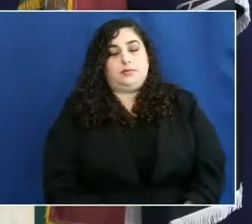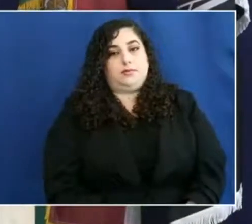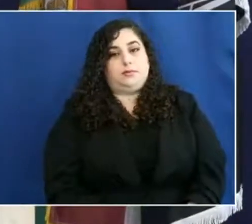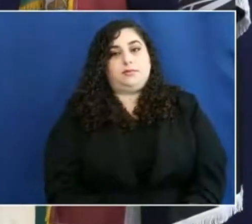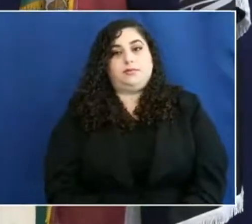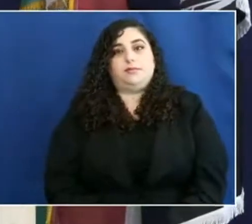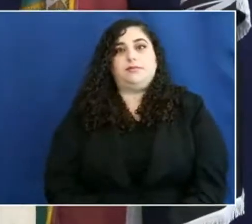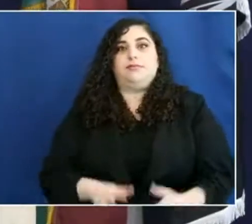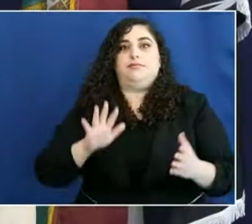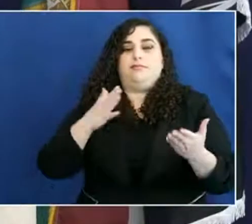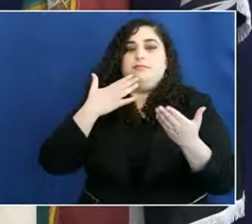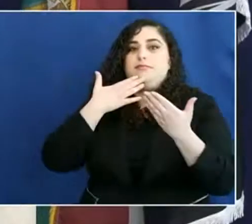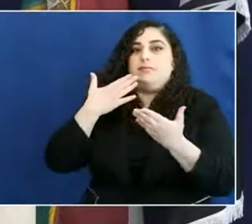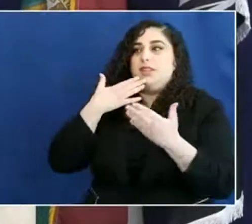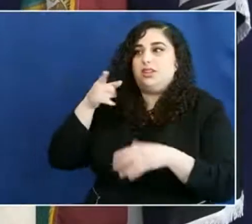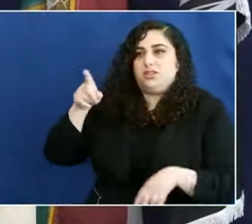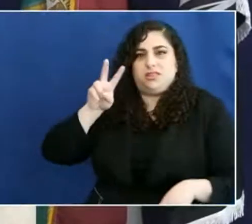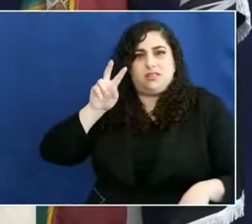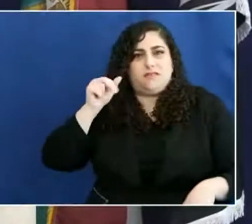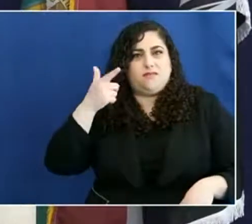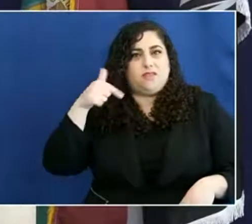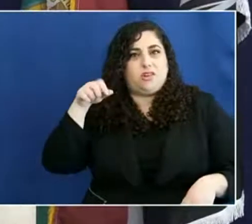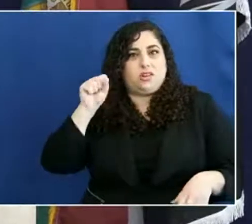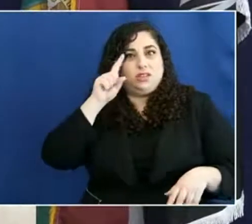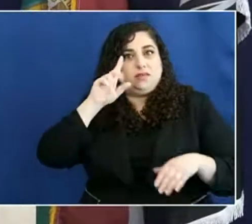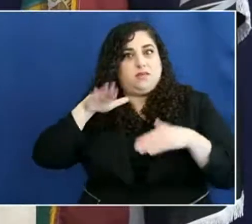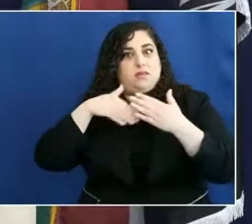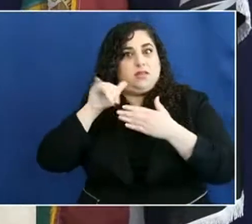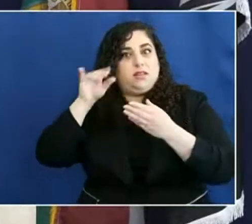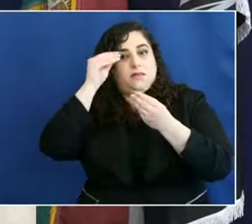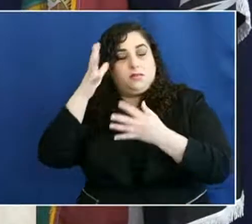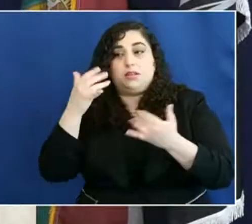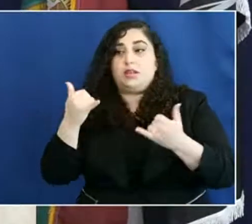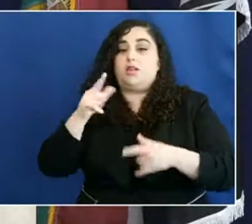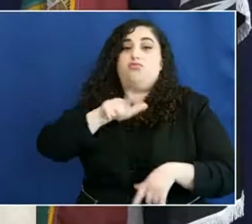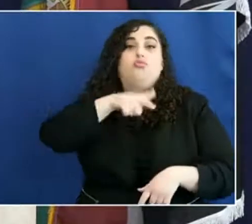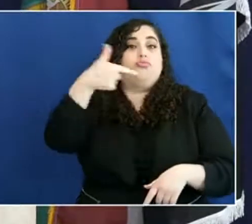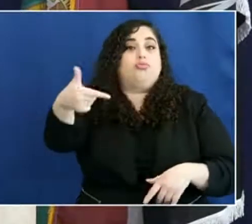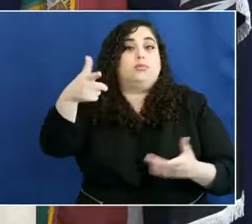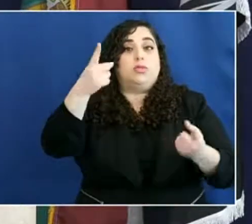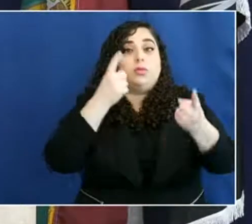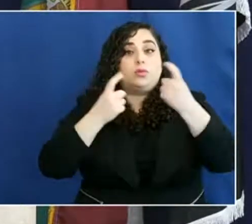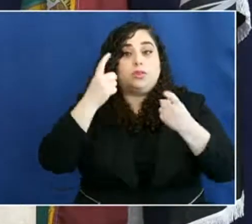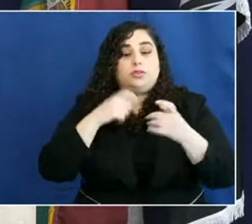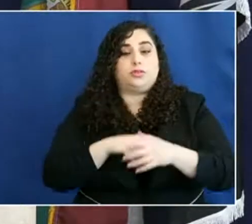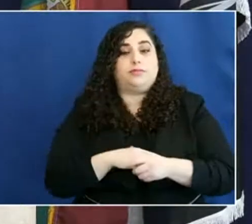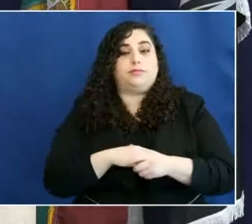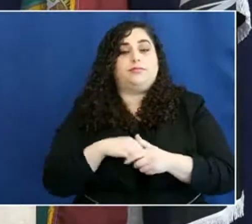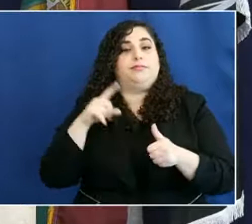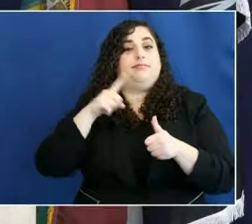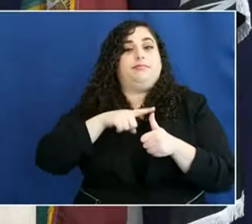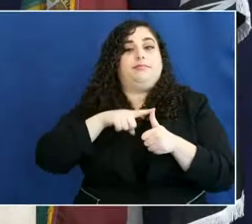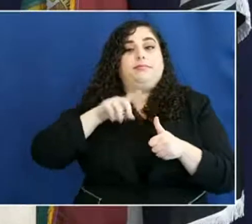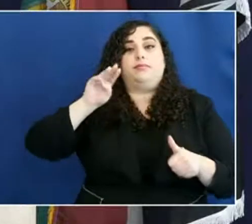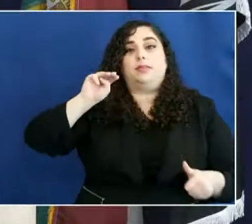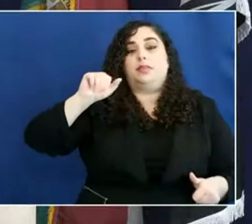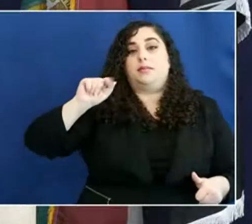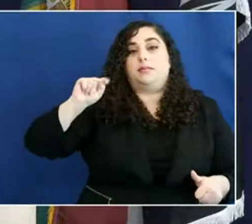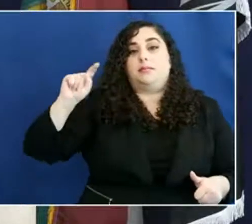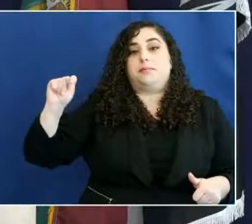Thank you, Supervisor Vargas. We'll now go to our call-in questions. Our first call is from Matt Hoffman with